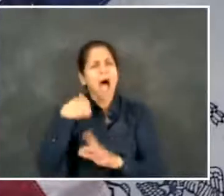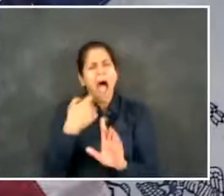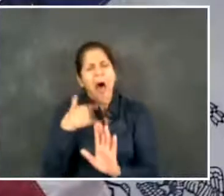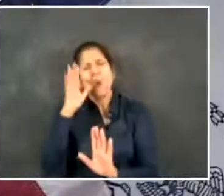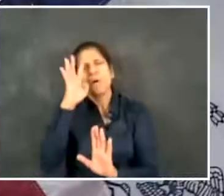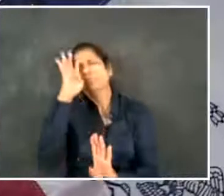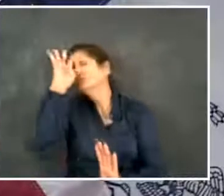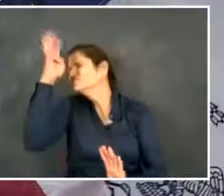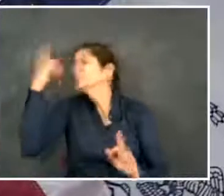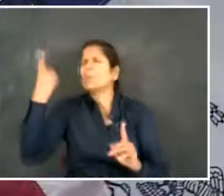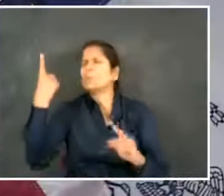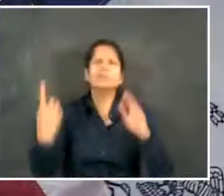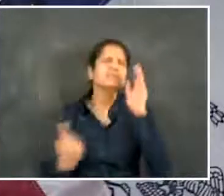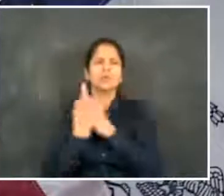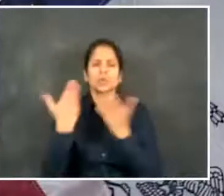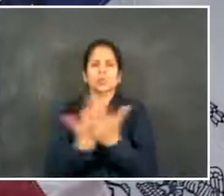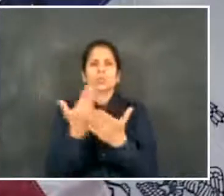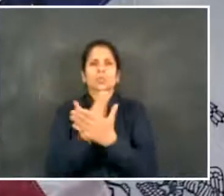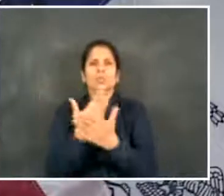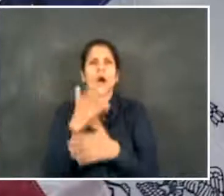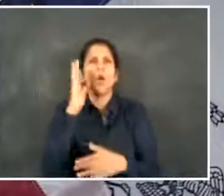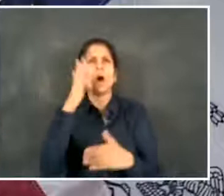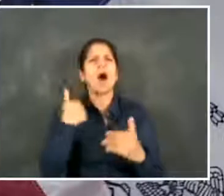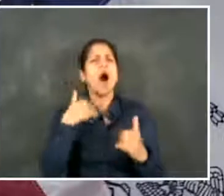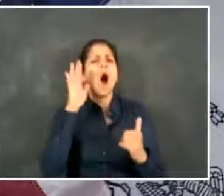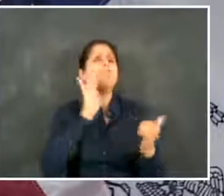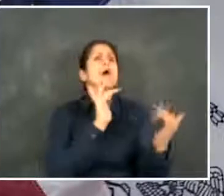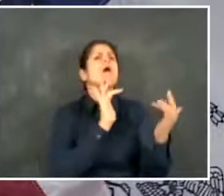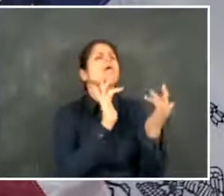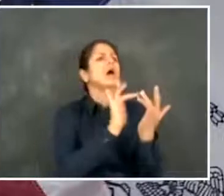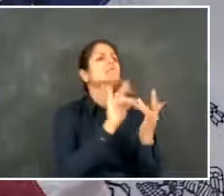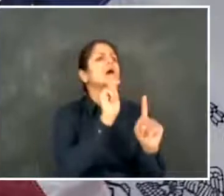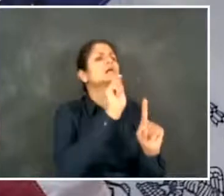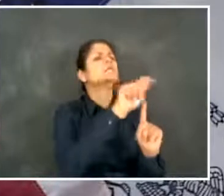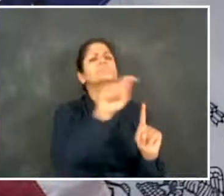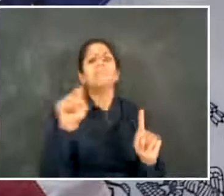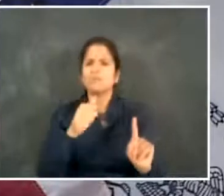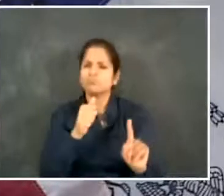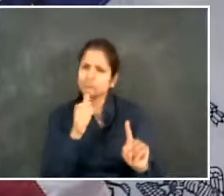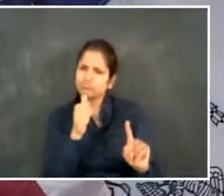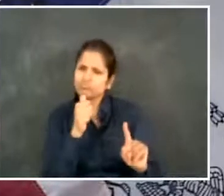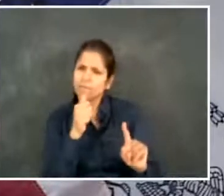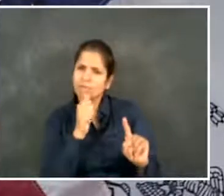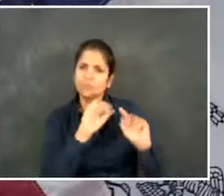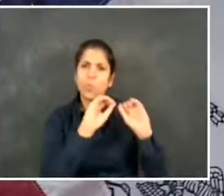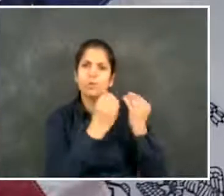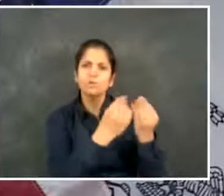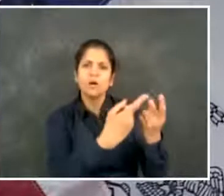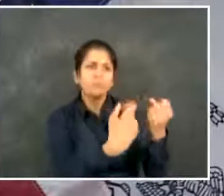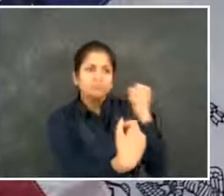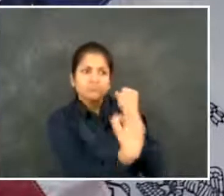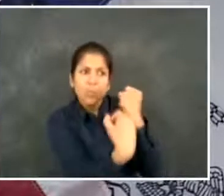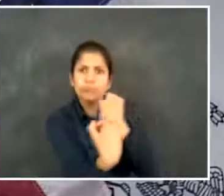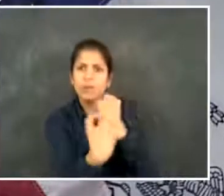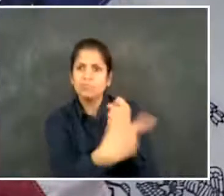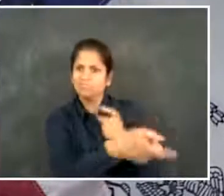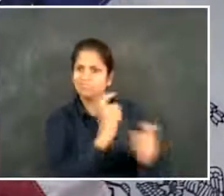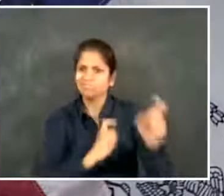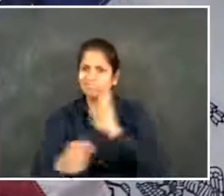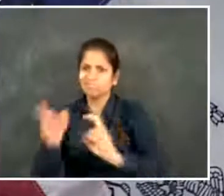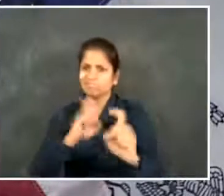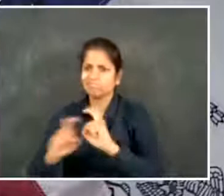community to help fill some of that gap, and we'll certainly be working on that. In terms of the different